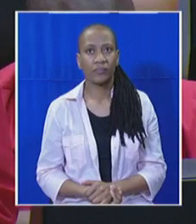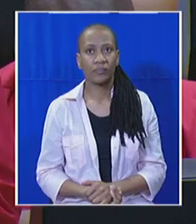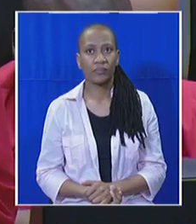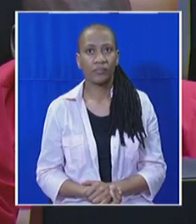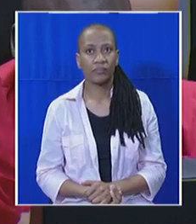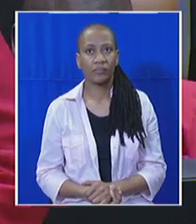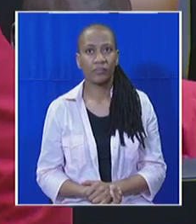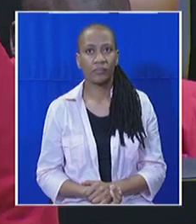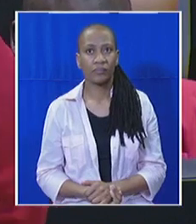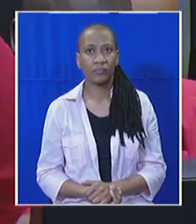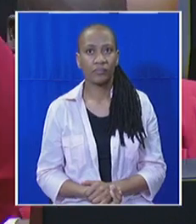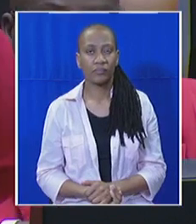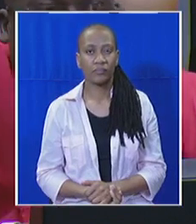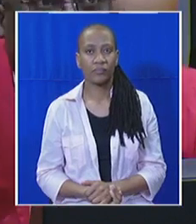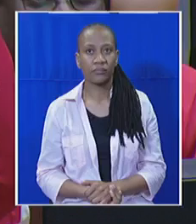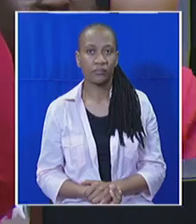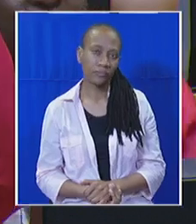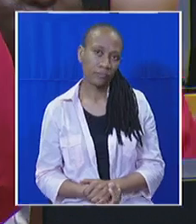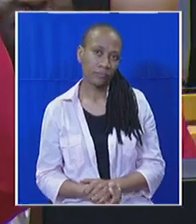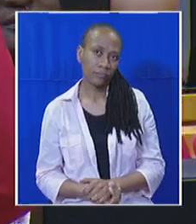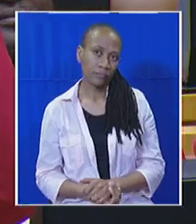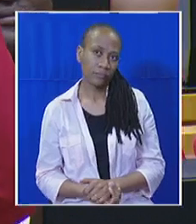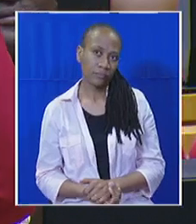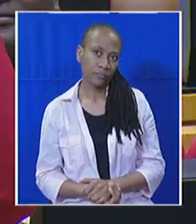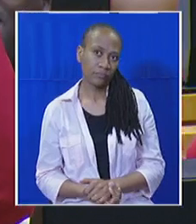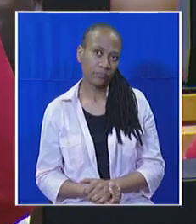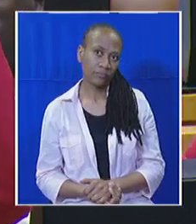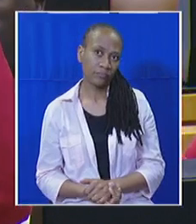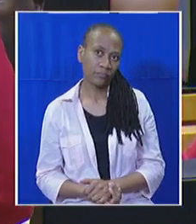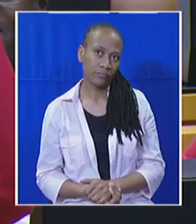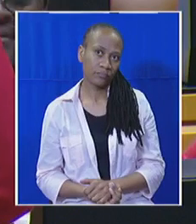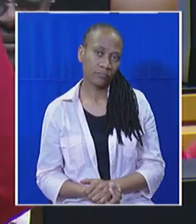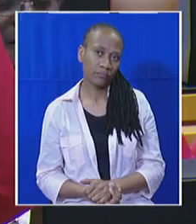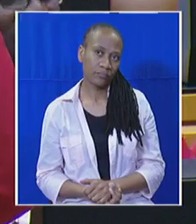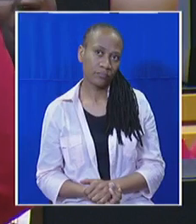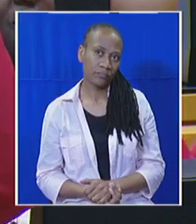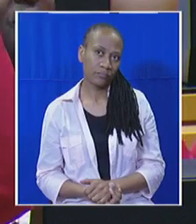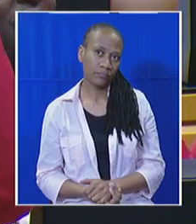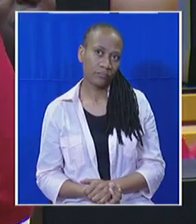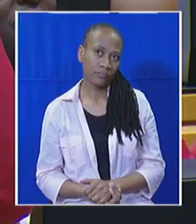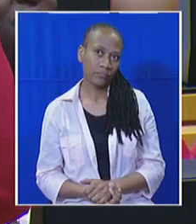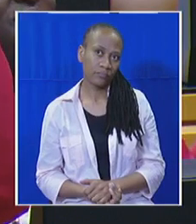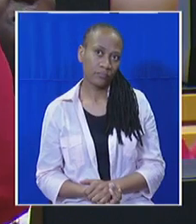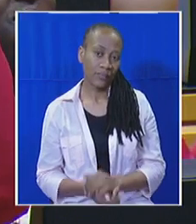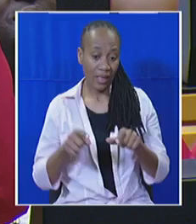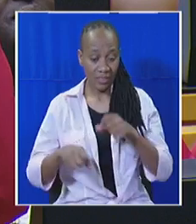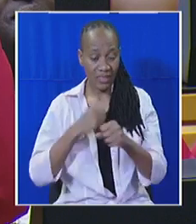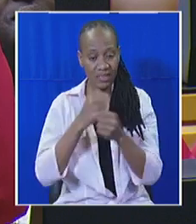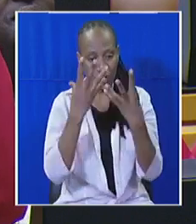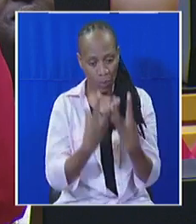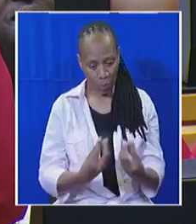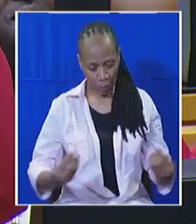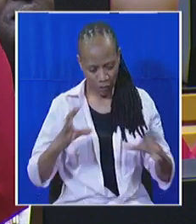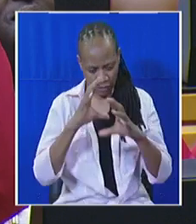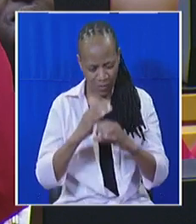I rise on behalf of the EFF to move without notice that the House knows that the drought forecast for this year, said to be amongst